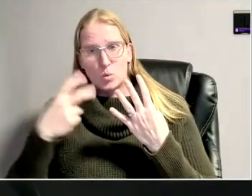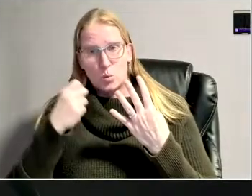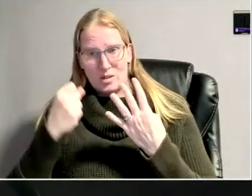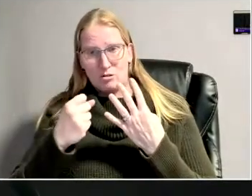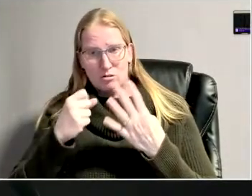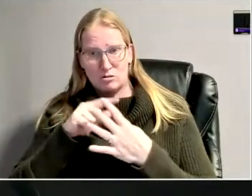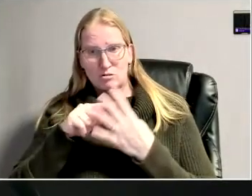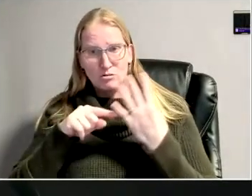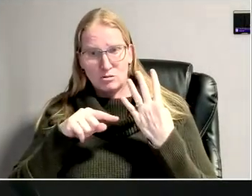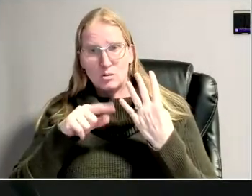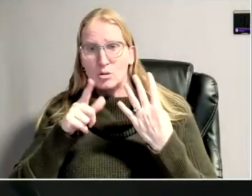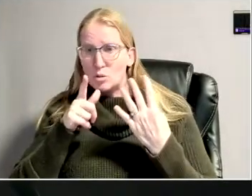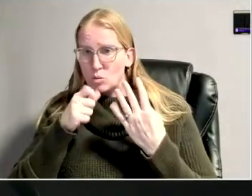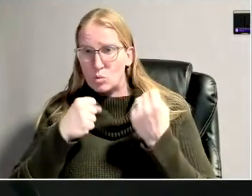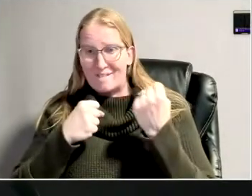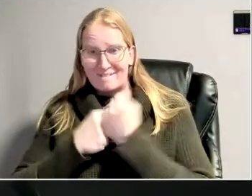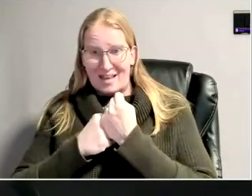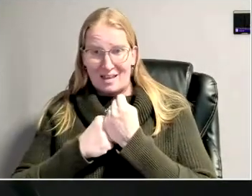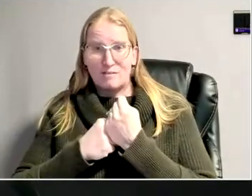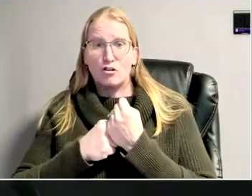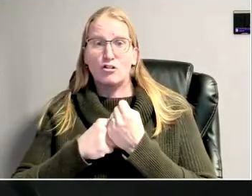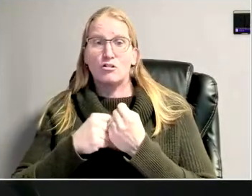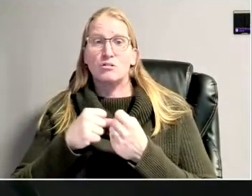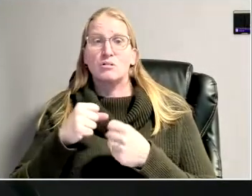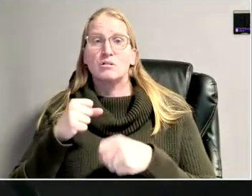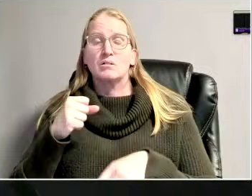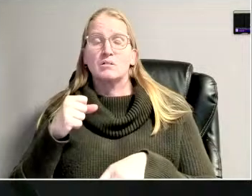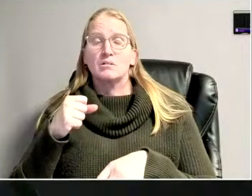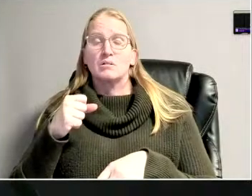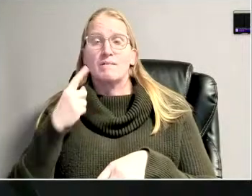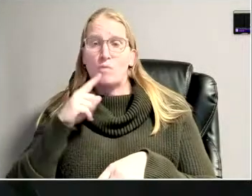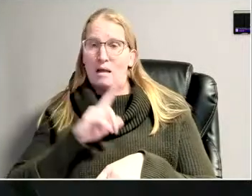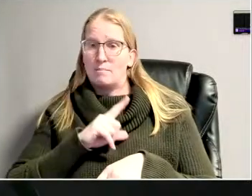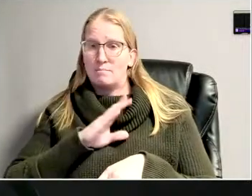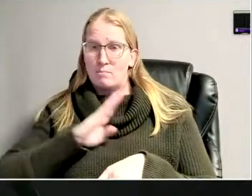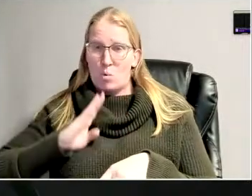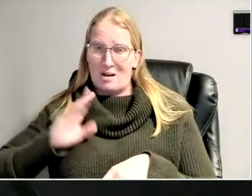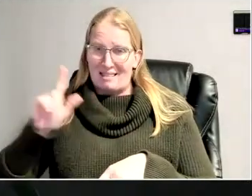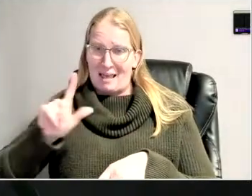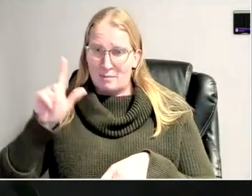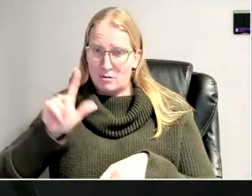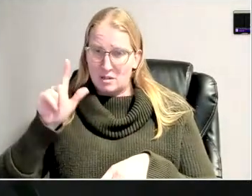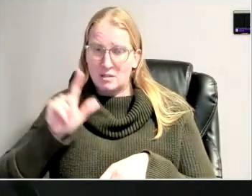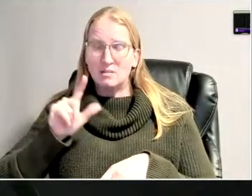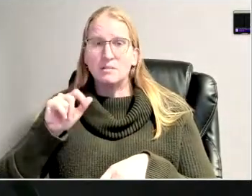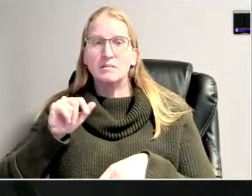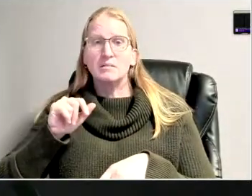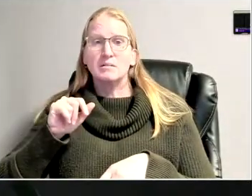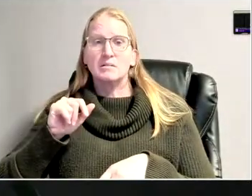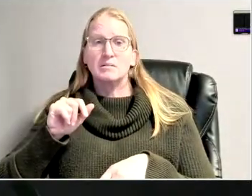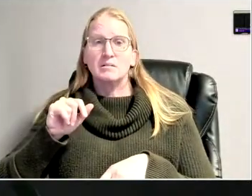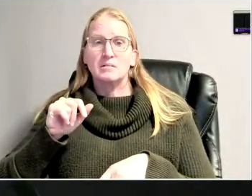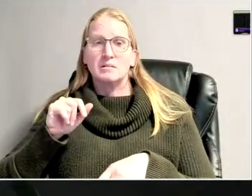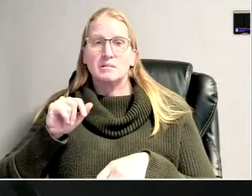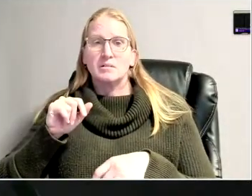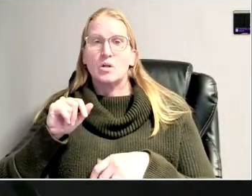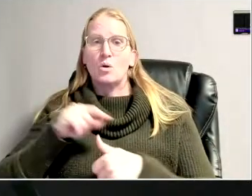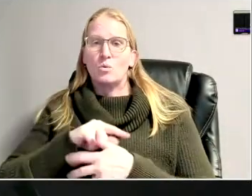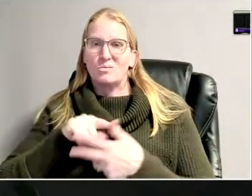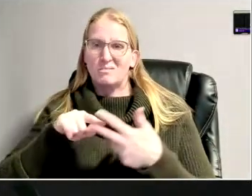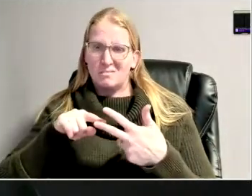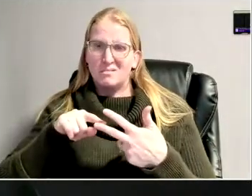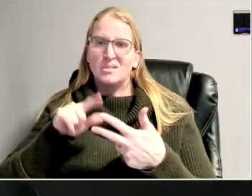a two-year term on the Brooks Memorial Library Board of Trustees the former being 2024 to 2027 and the latter from